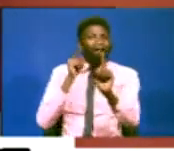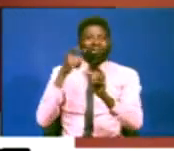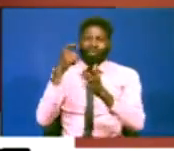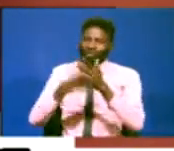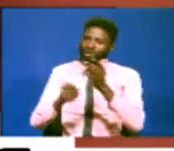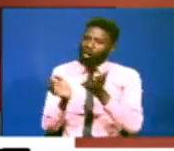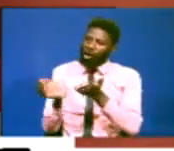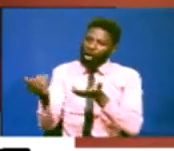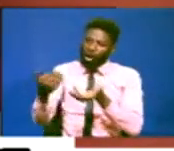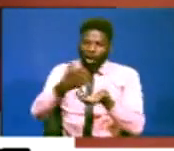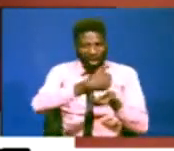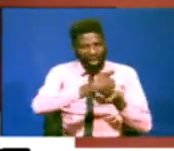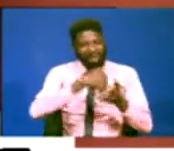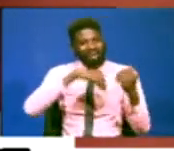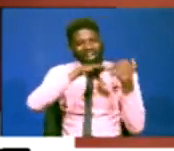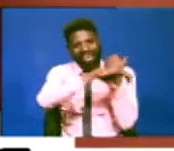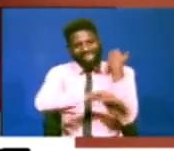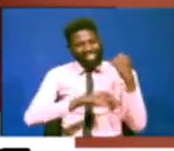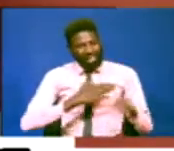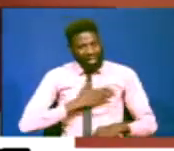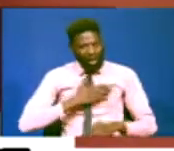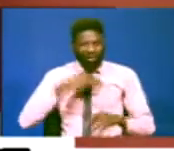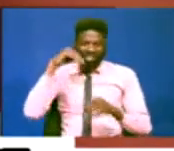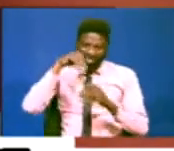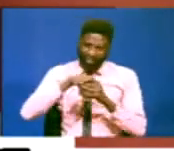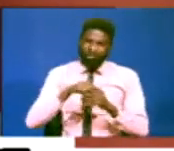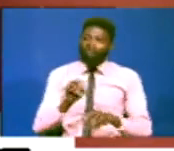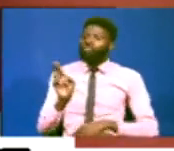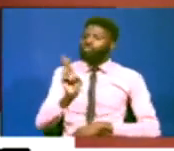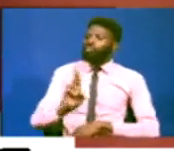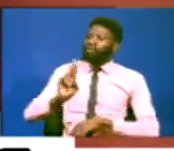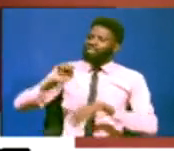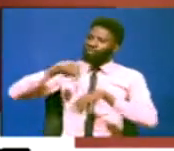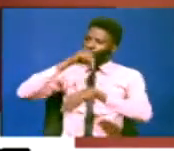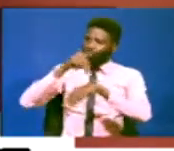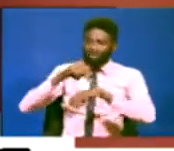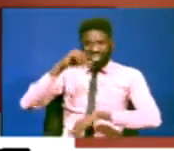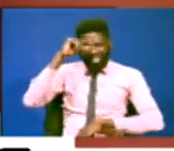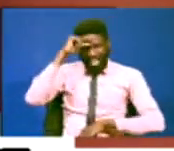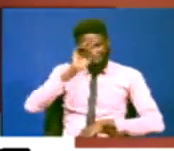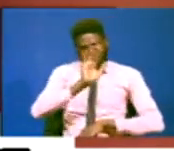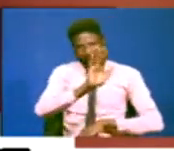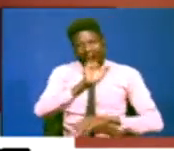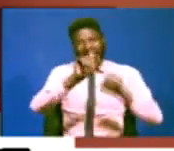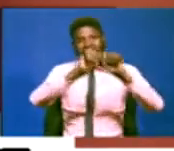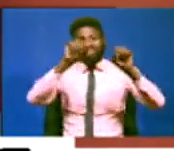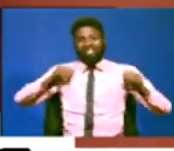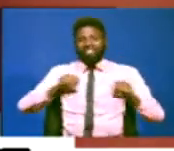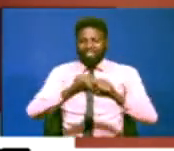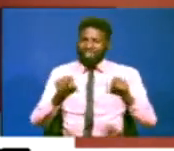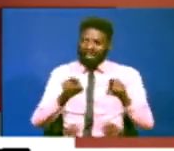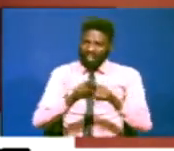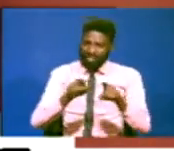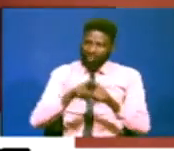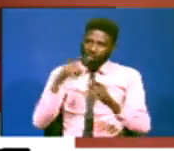country. Raising revenue using the national government structures, raising revenue using